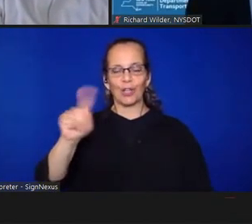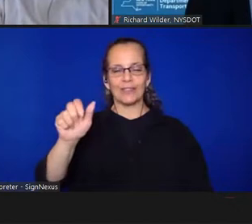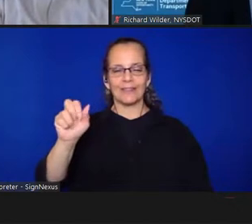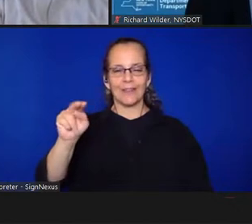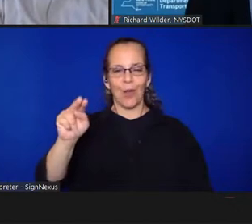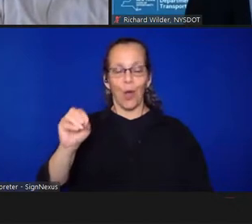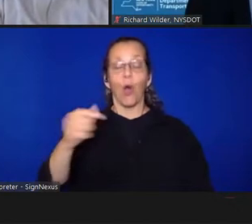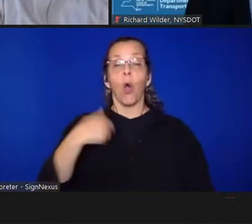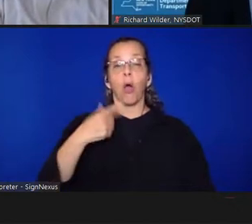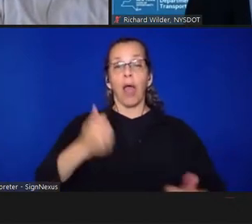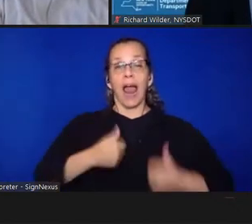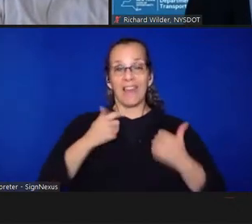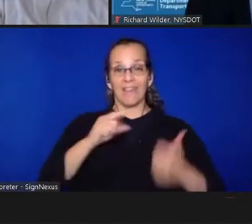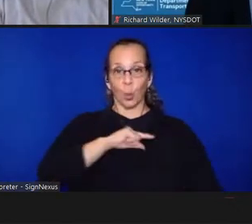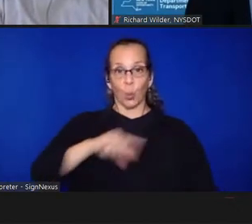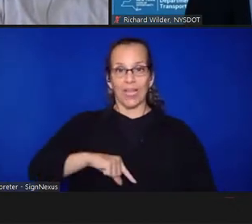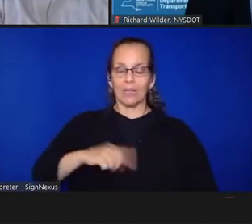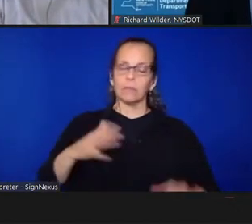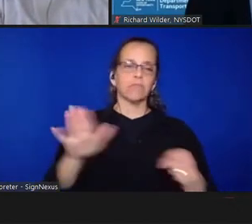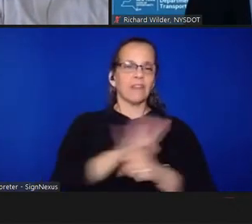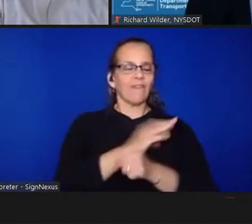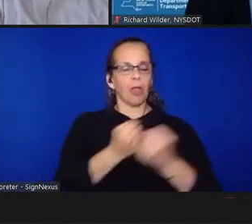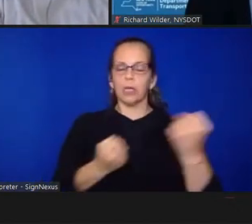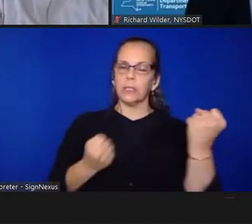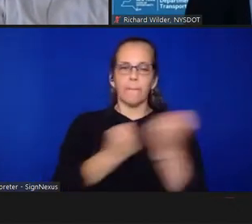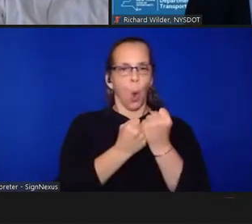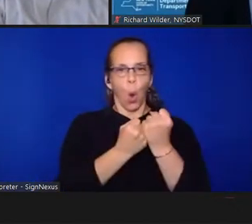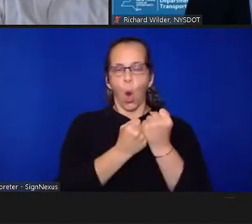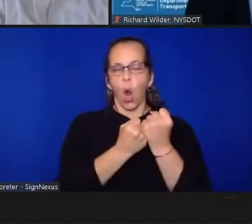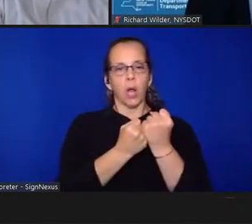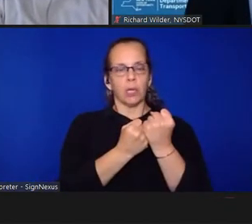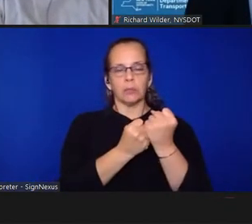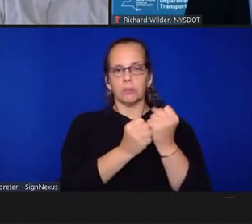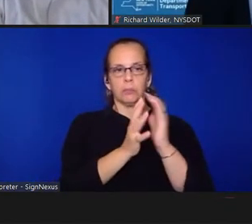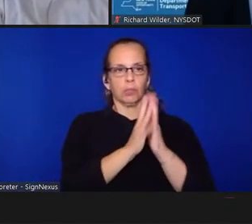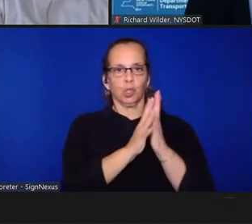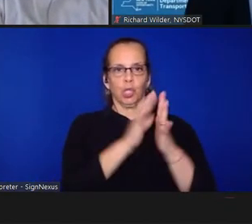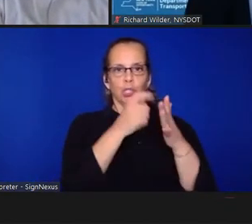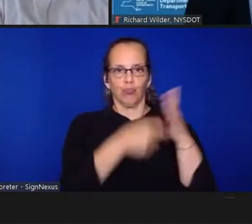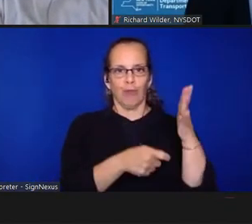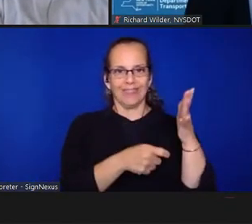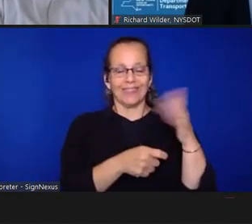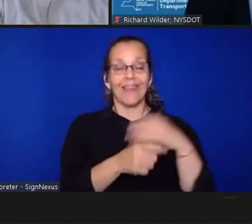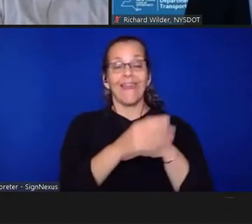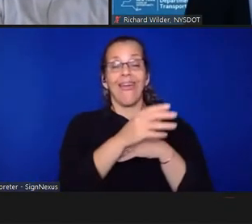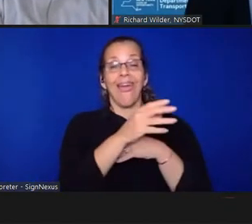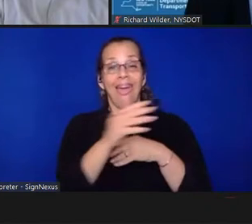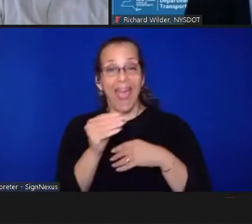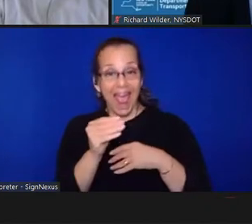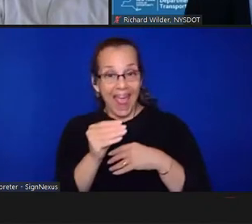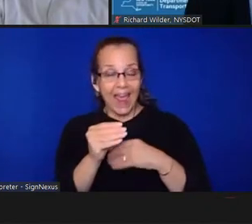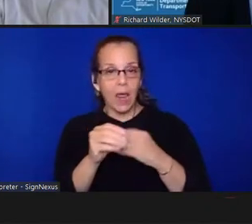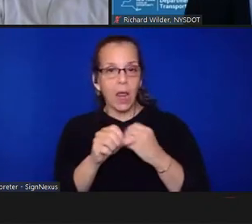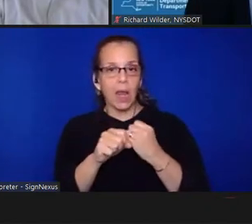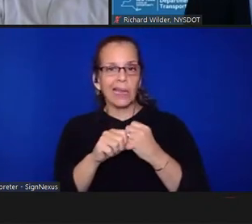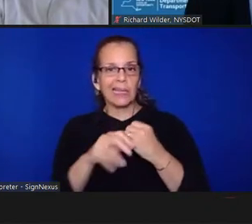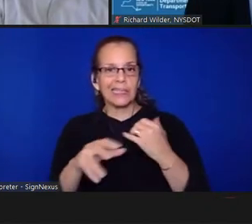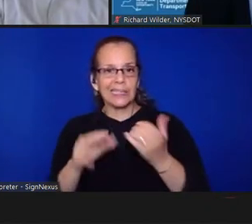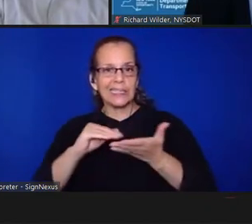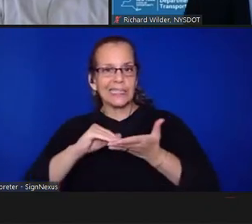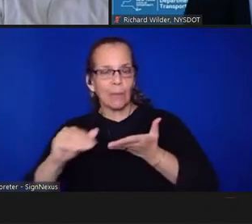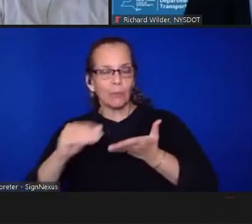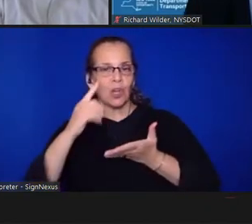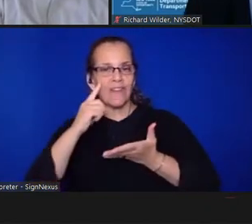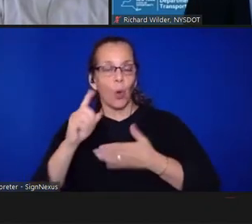I fully support congestion pricing I also support exemptions for yellow and green